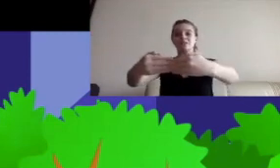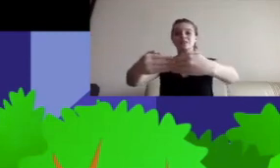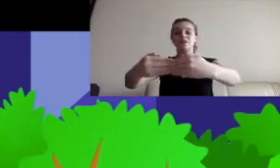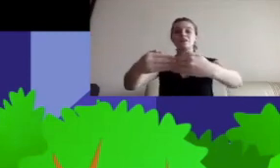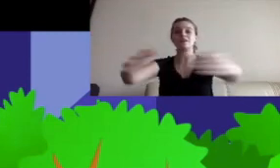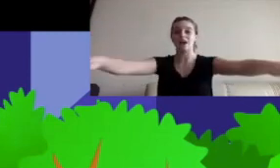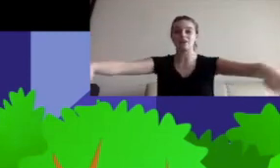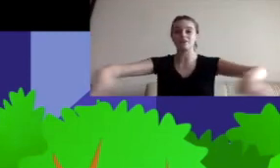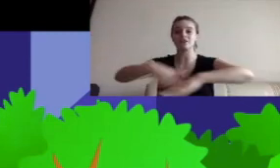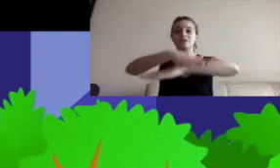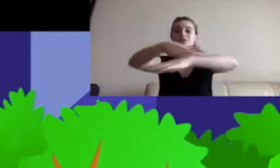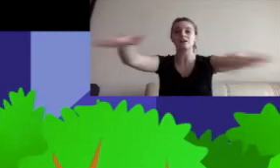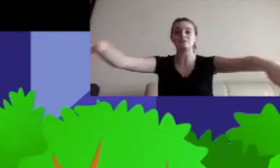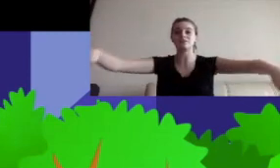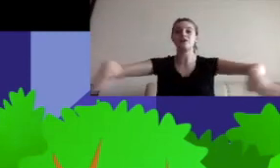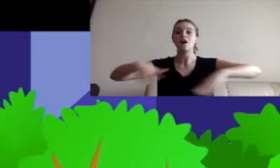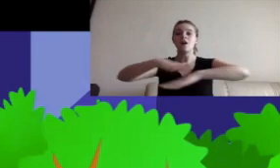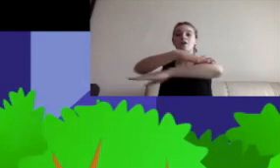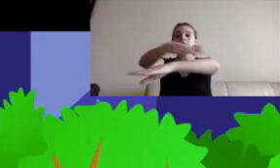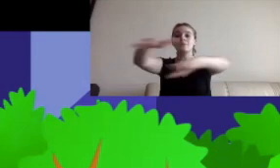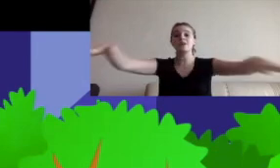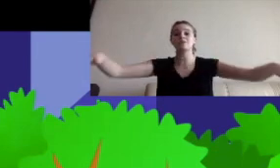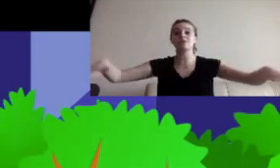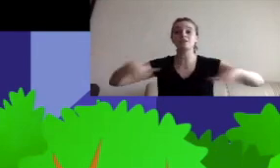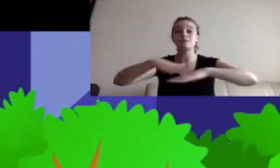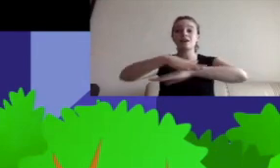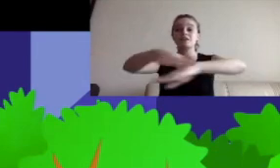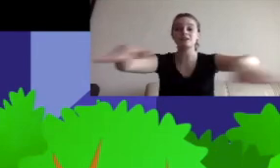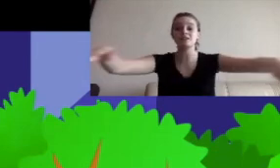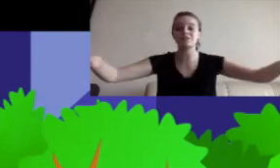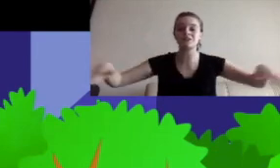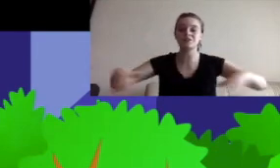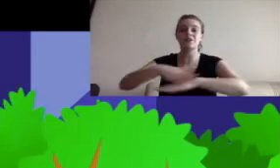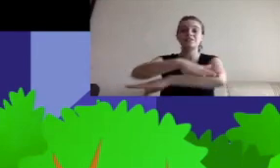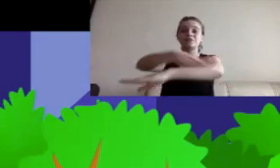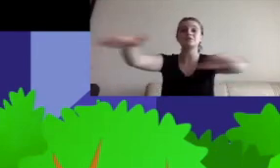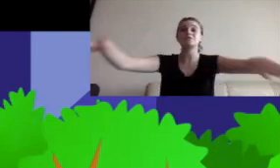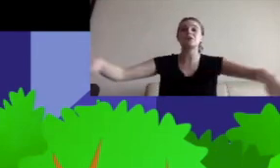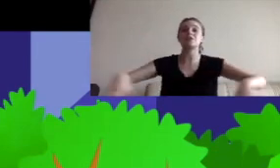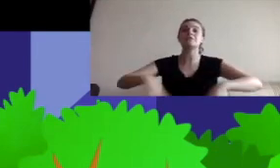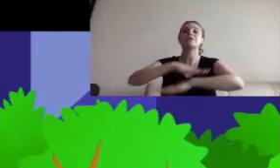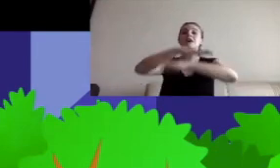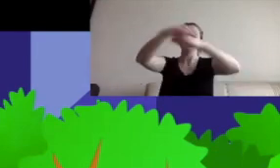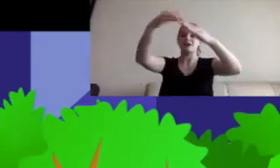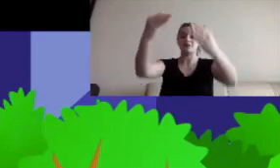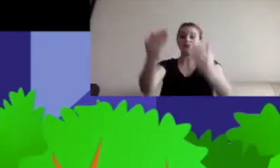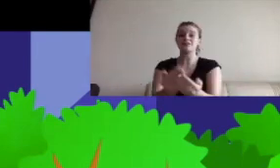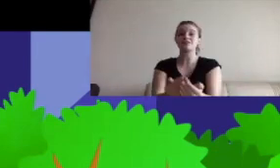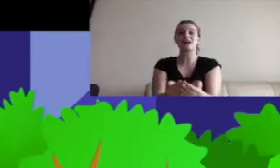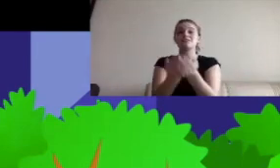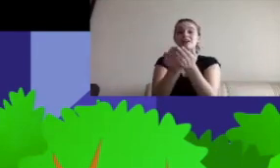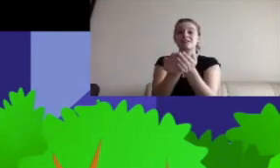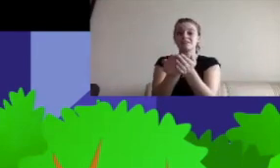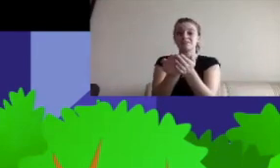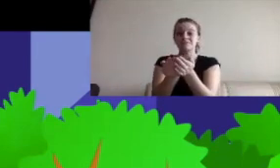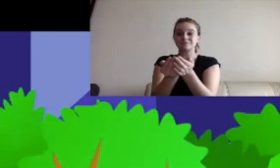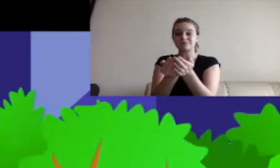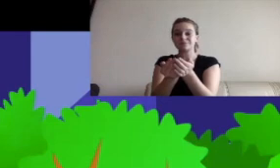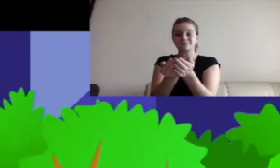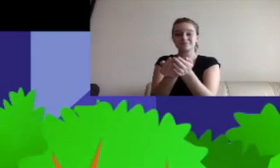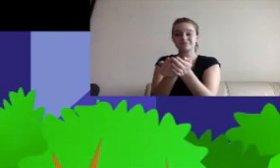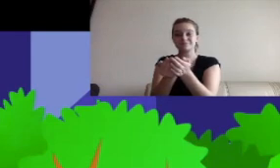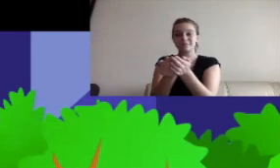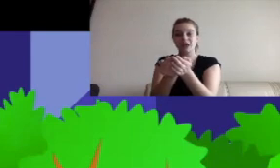the tree in the tree and the tree was was in and the tree and the tree was was grew all around. Now in that nest